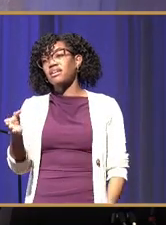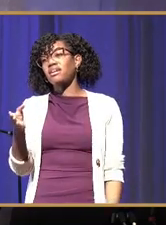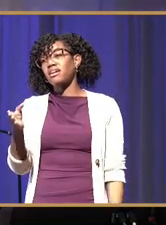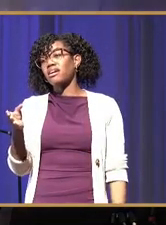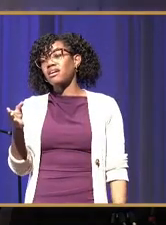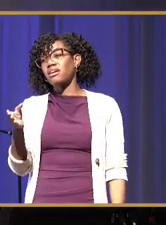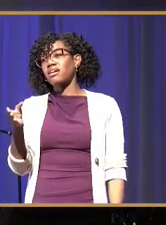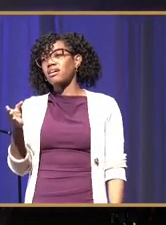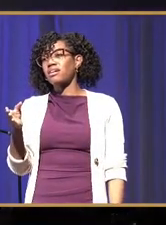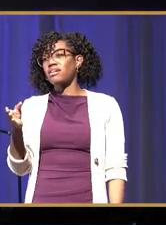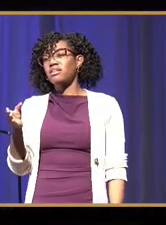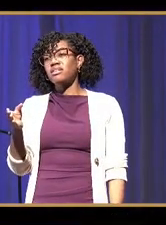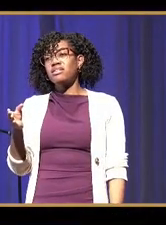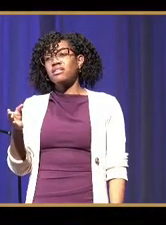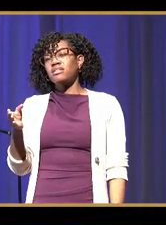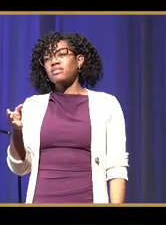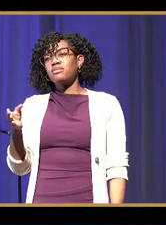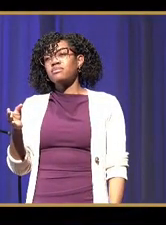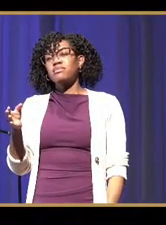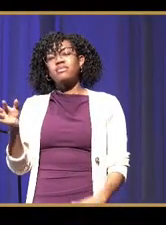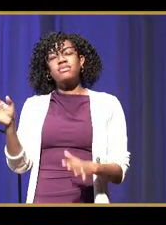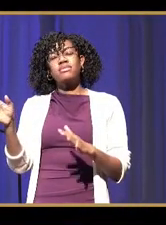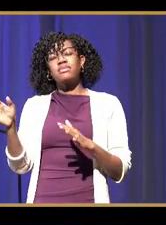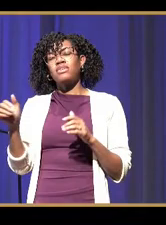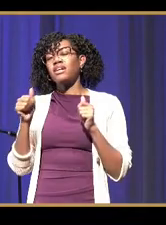there right